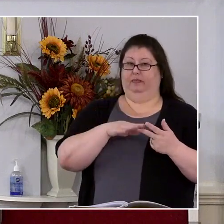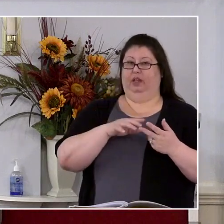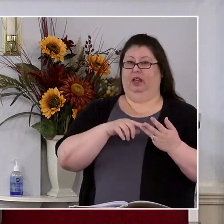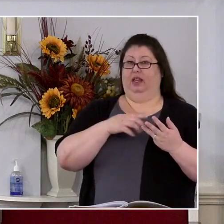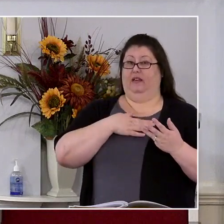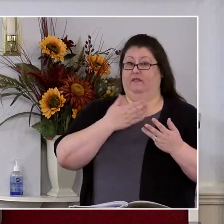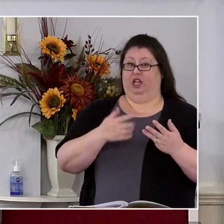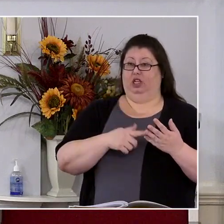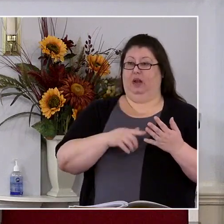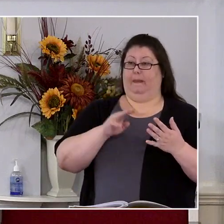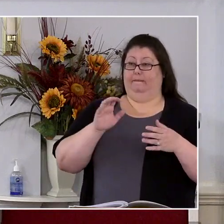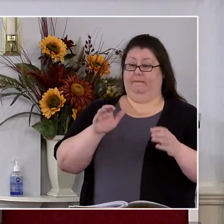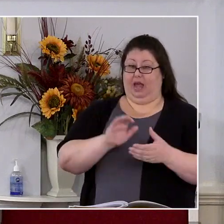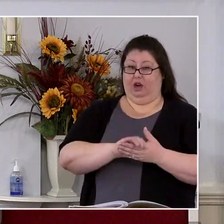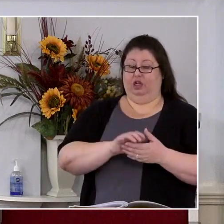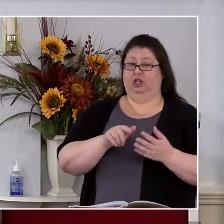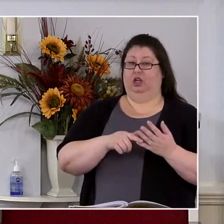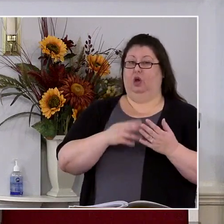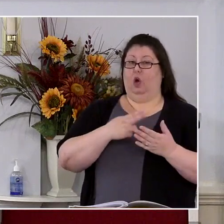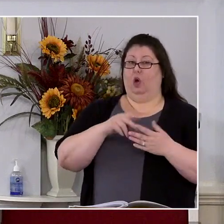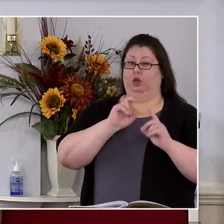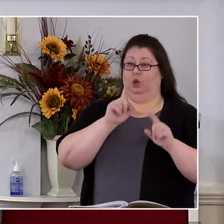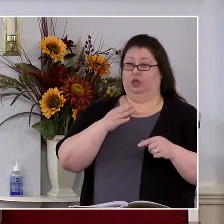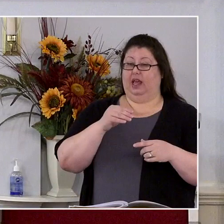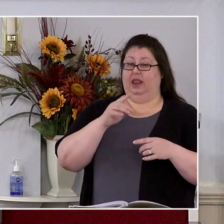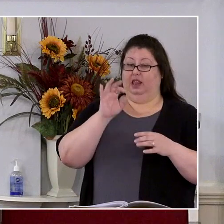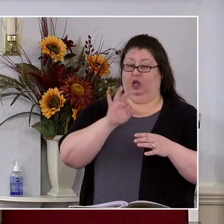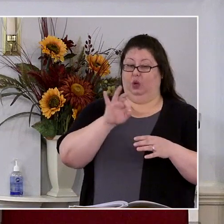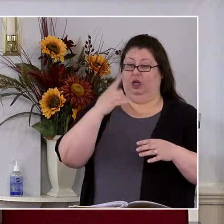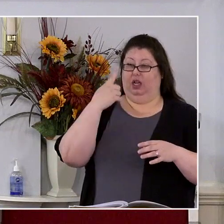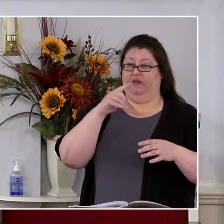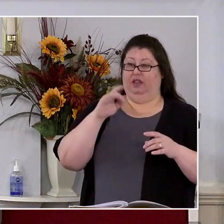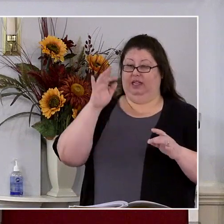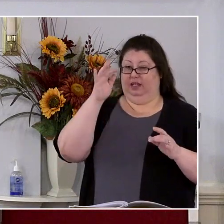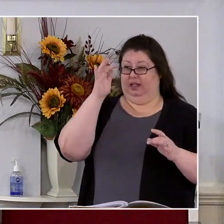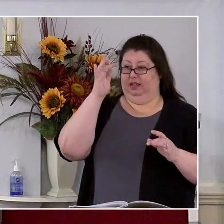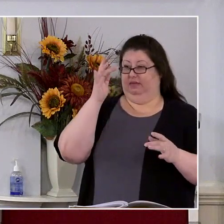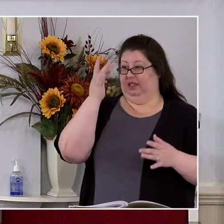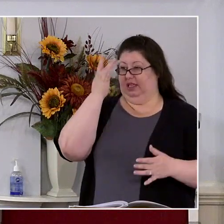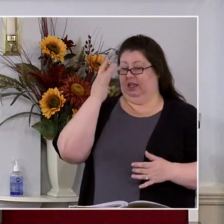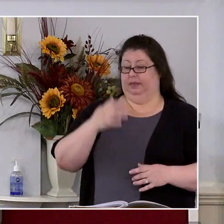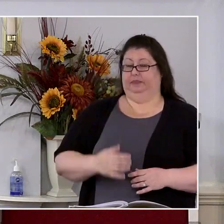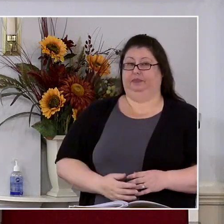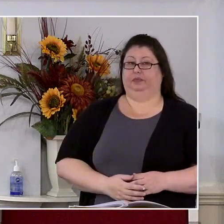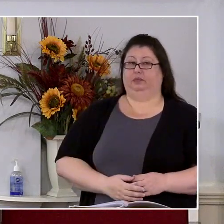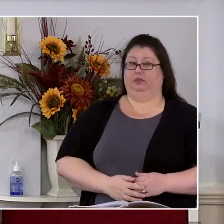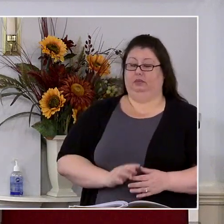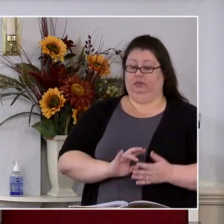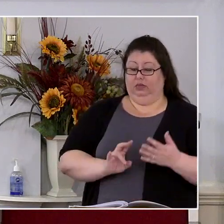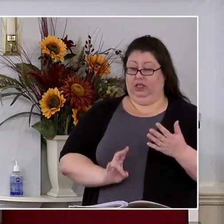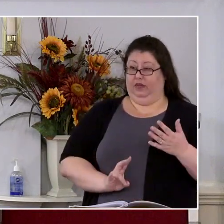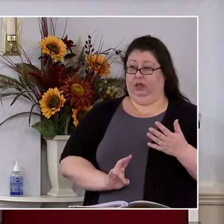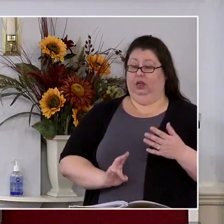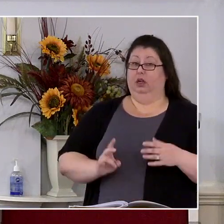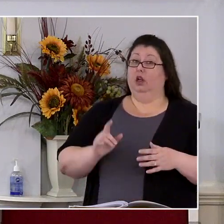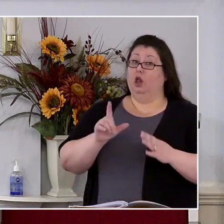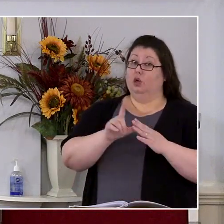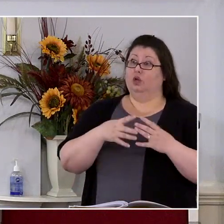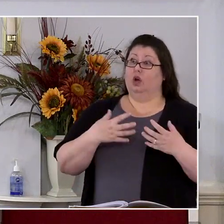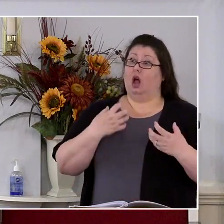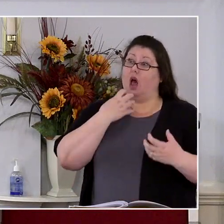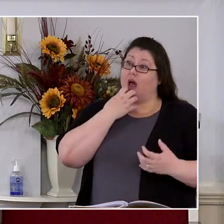confession, marriage, holy orders, and the anointing of the sick. While Luther highly